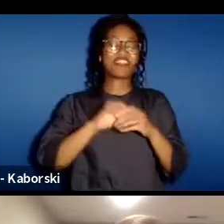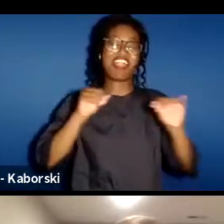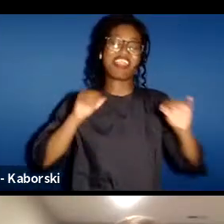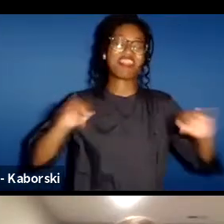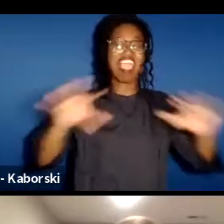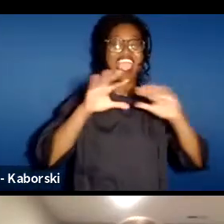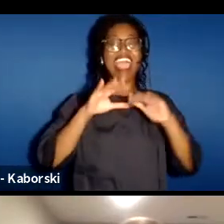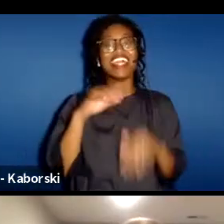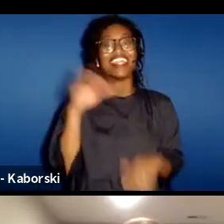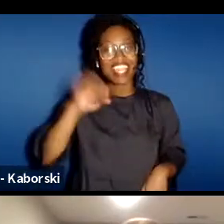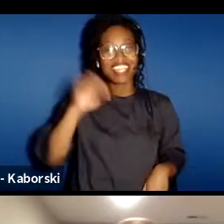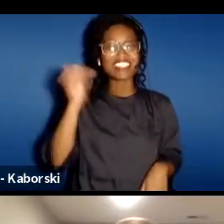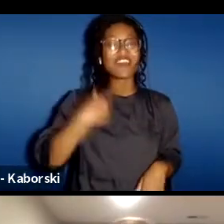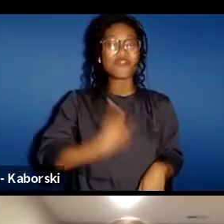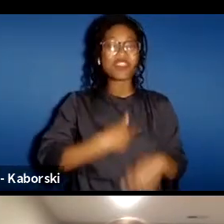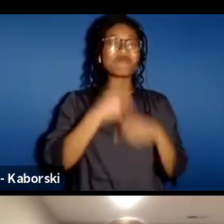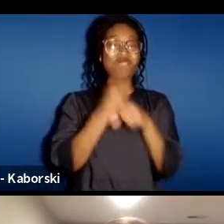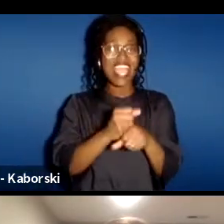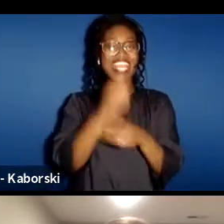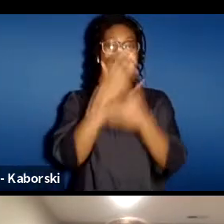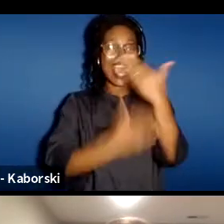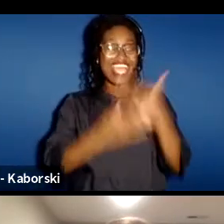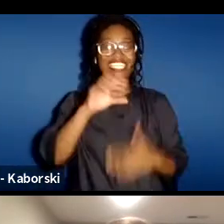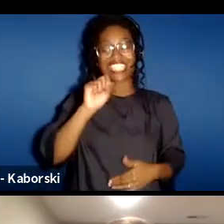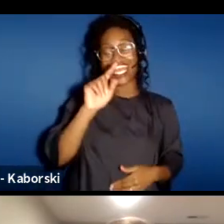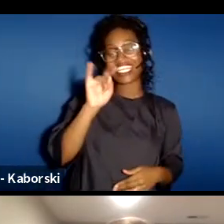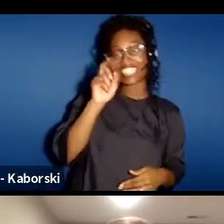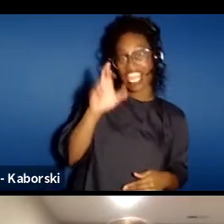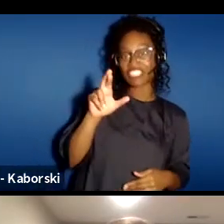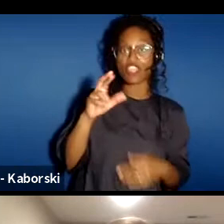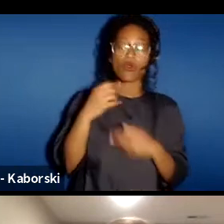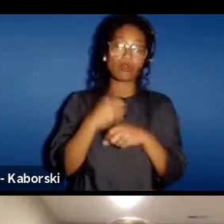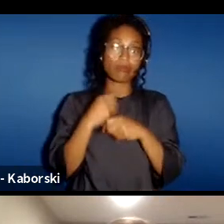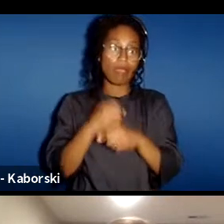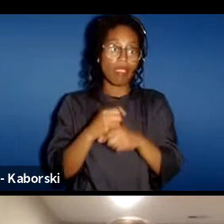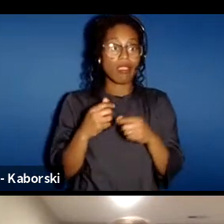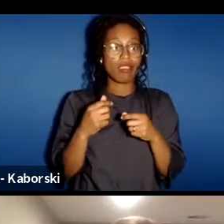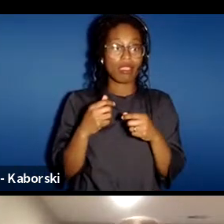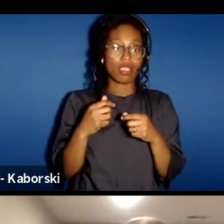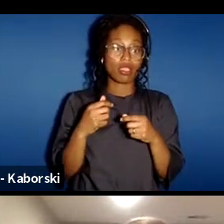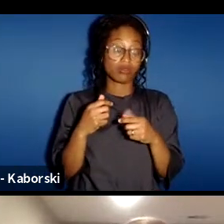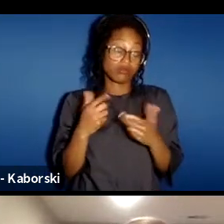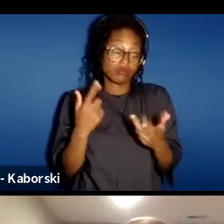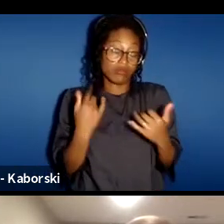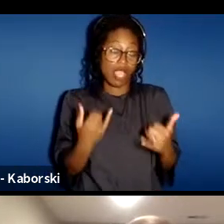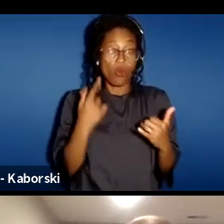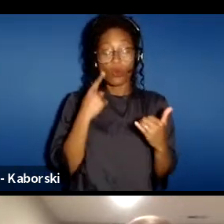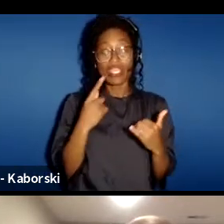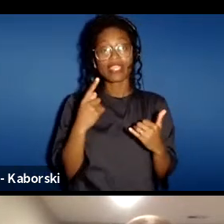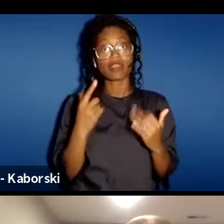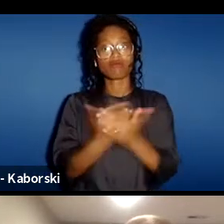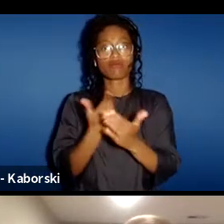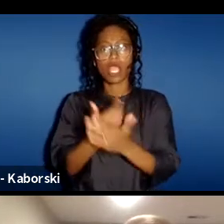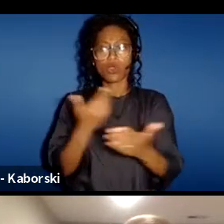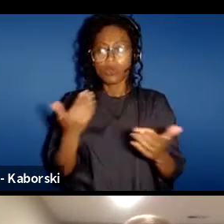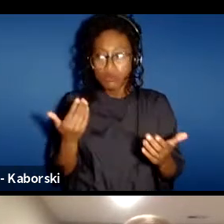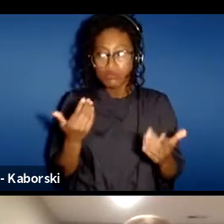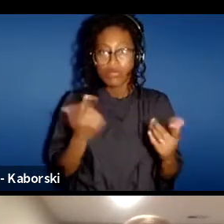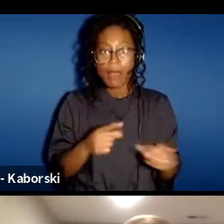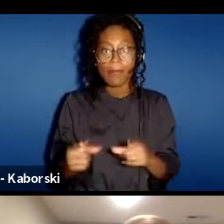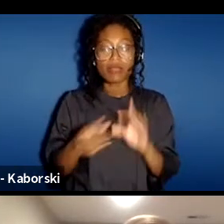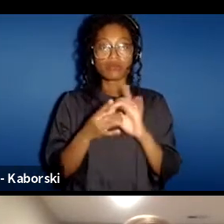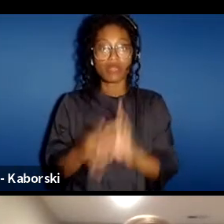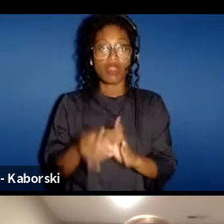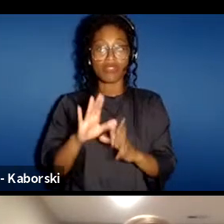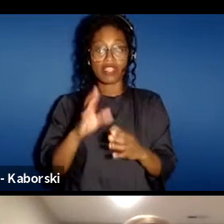We made hand sanitizer. We, as we have discovered more and more about this virus, we find that